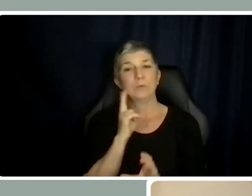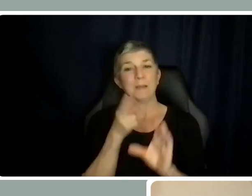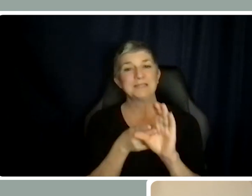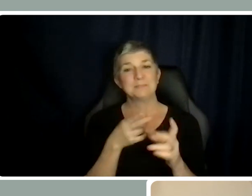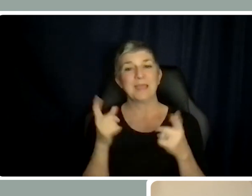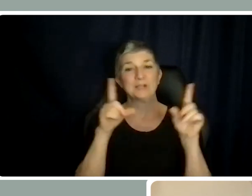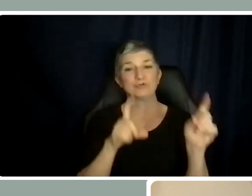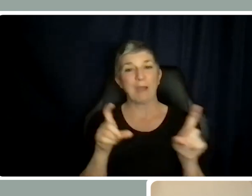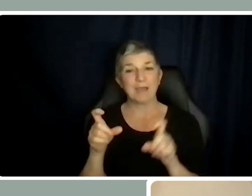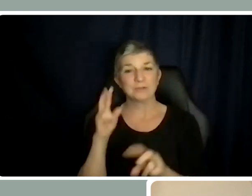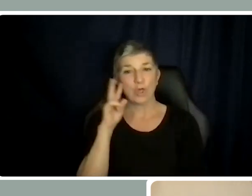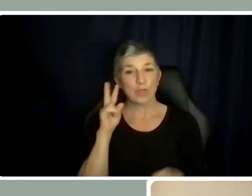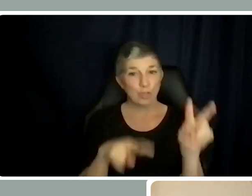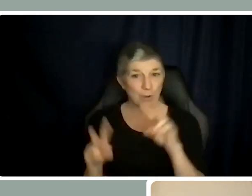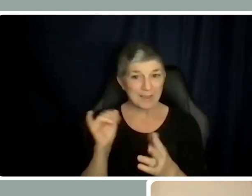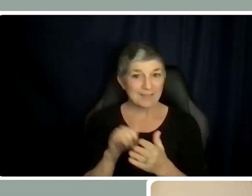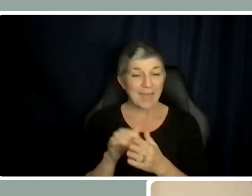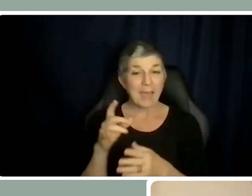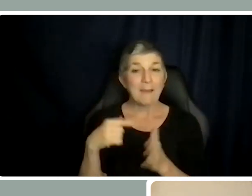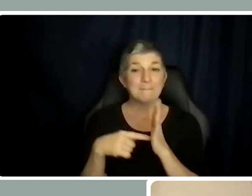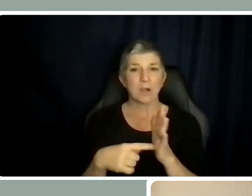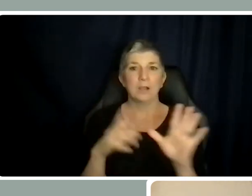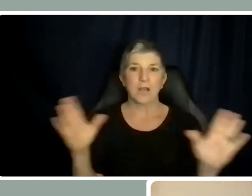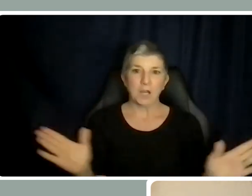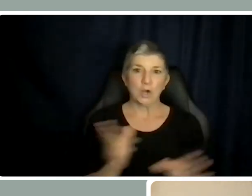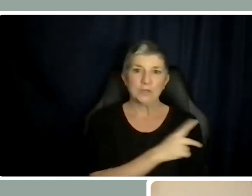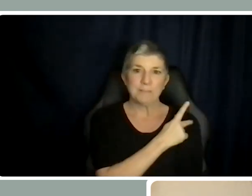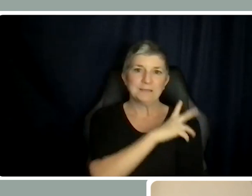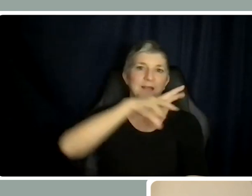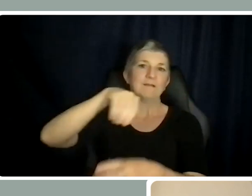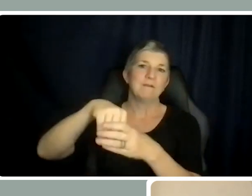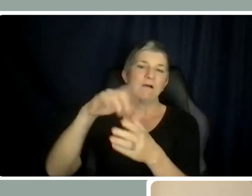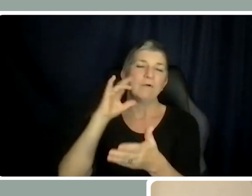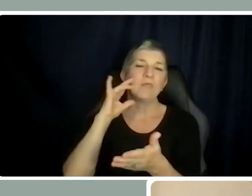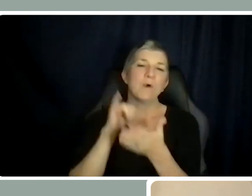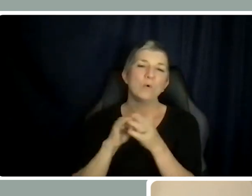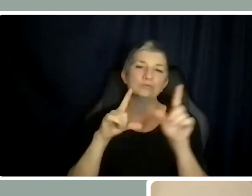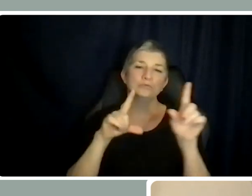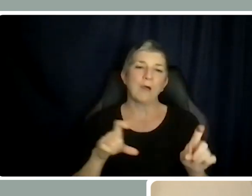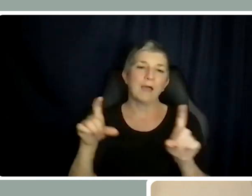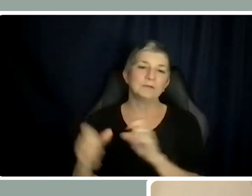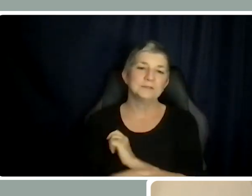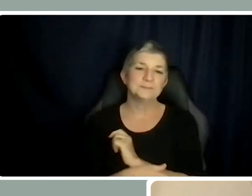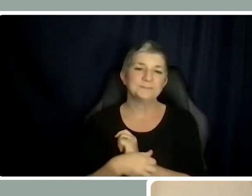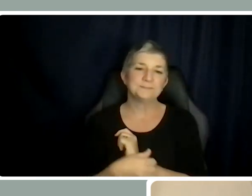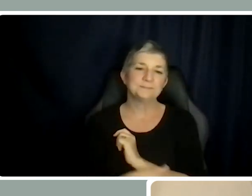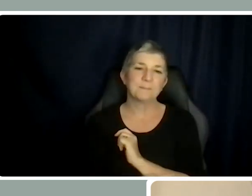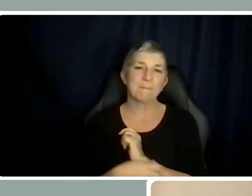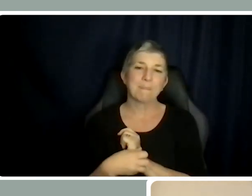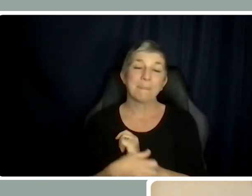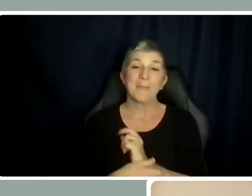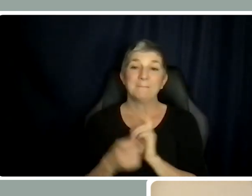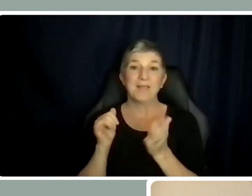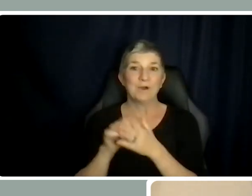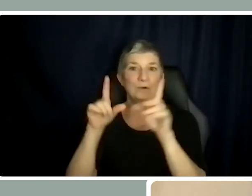that are looking at that marker. And I absolutely encourage patients to get involved with those trials. But even those